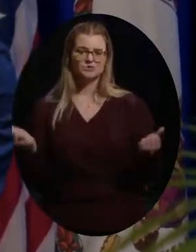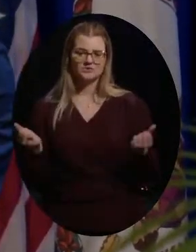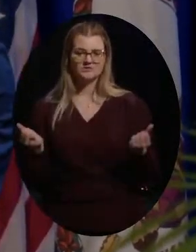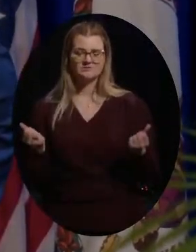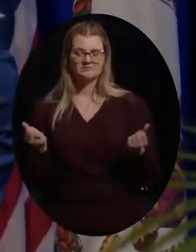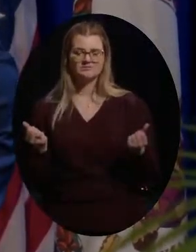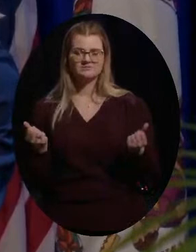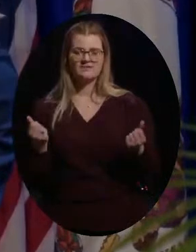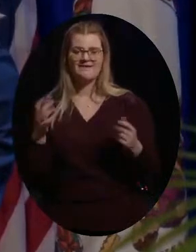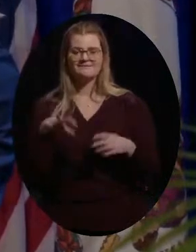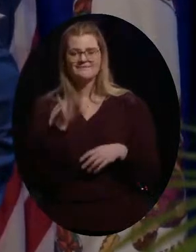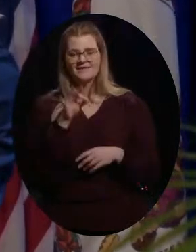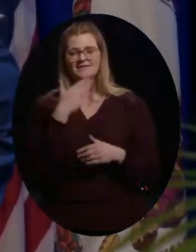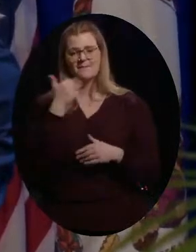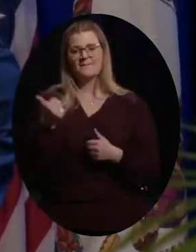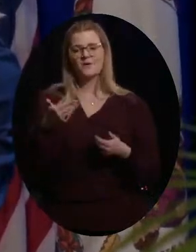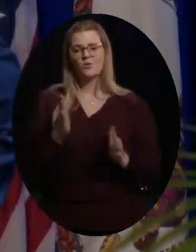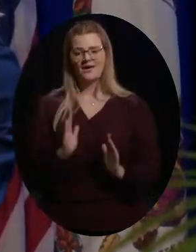finding a better way.